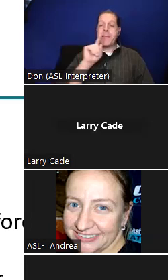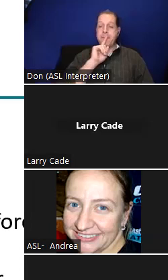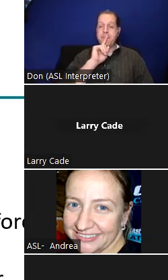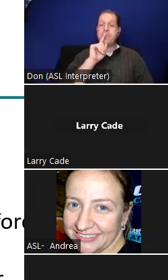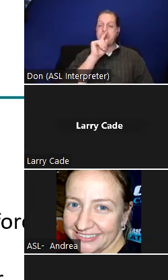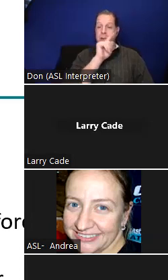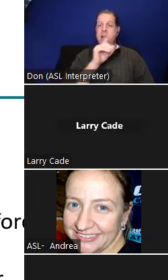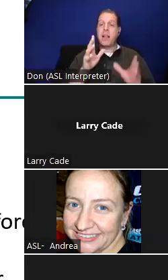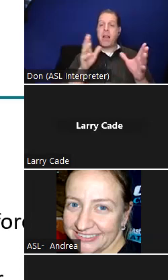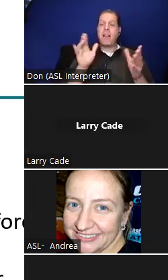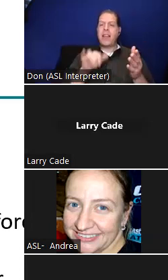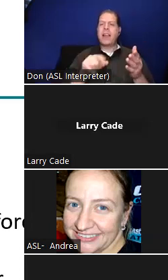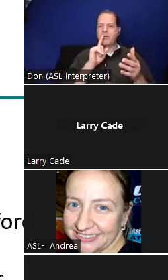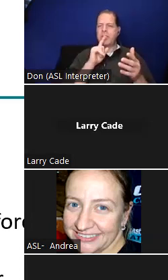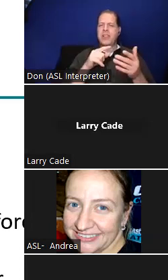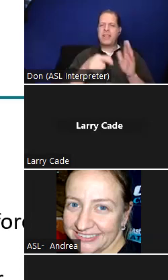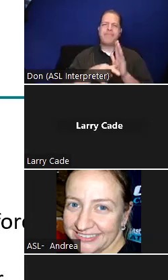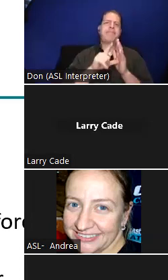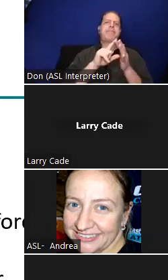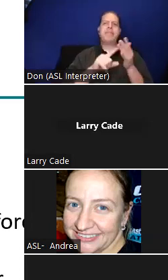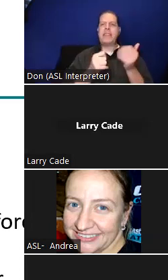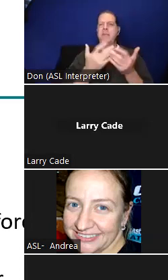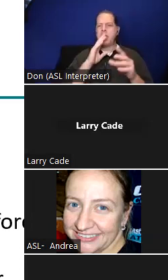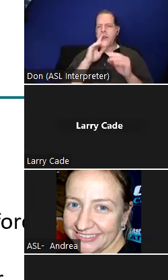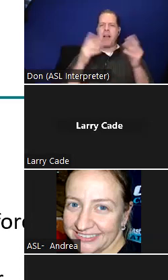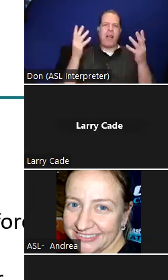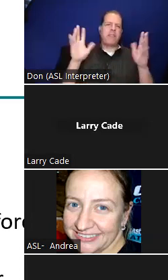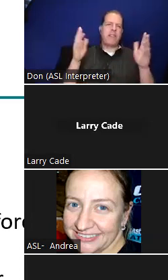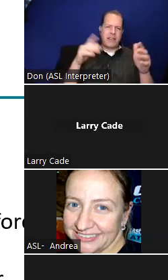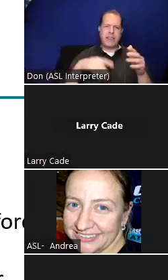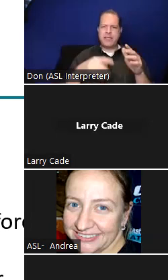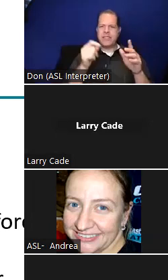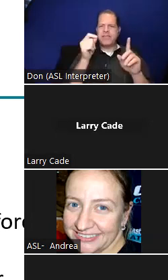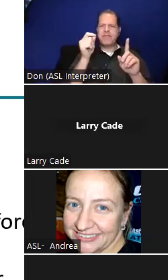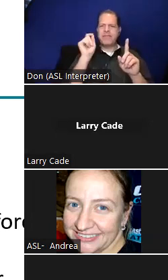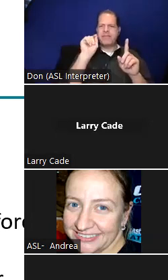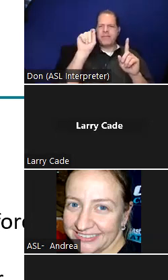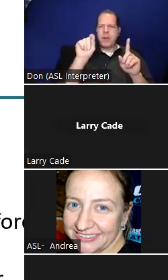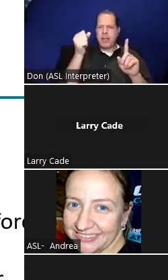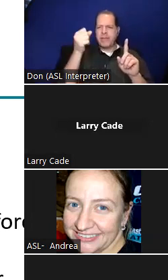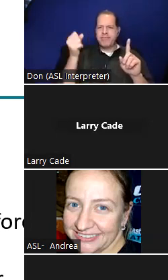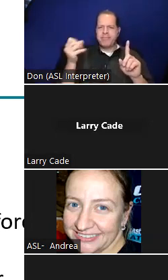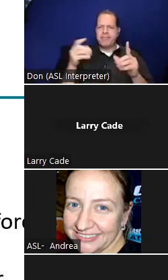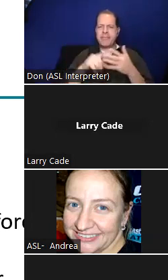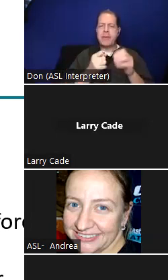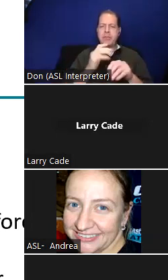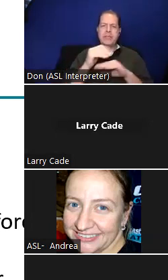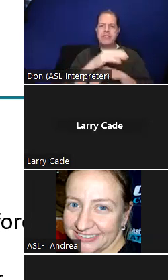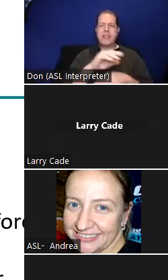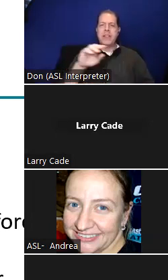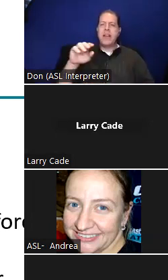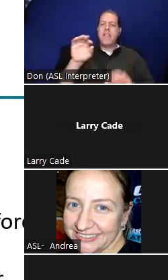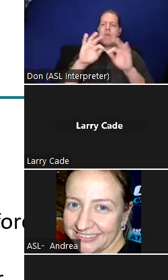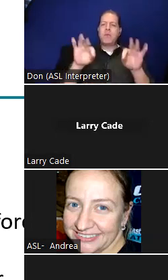A lot of this is kind of just rehashing what we've said. So just some quick bullet points. Make sure you're submitting the forms to Navia as soon